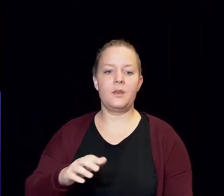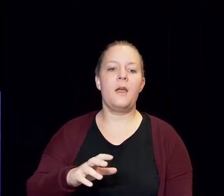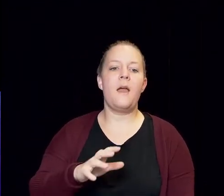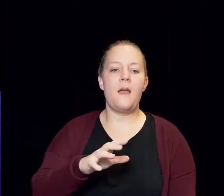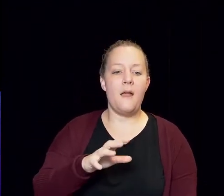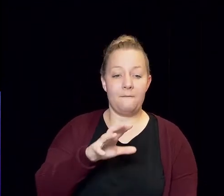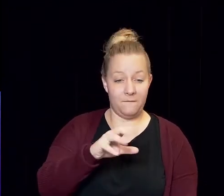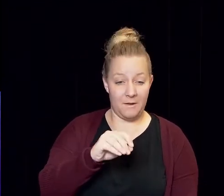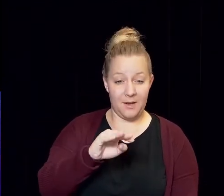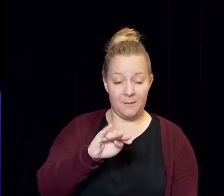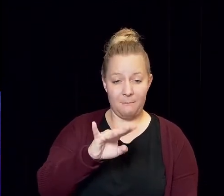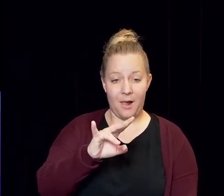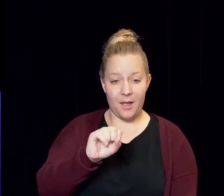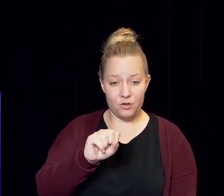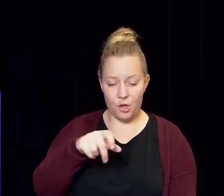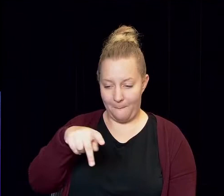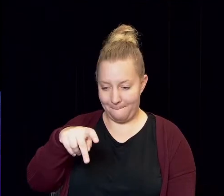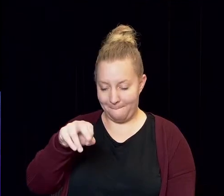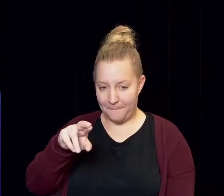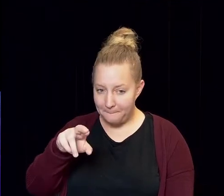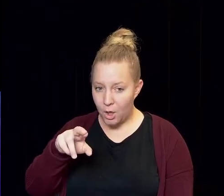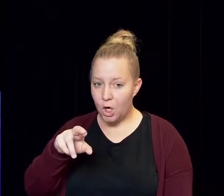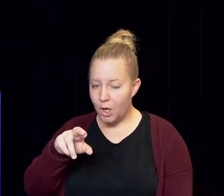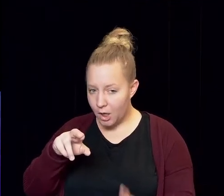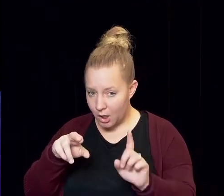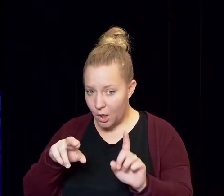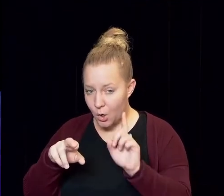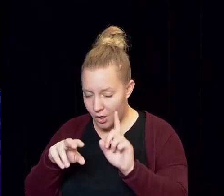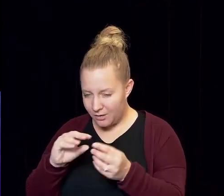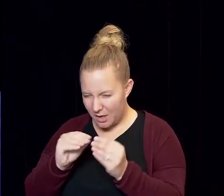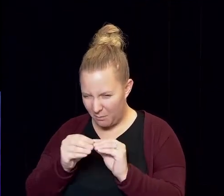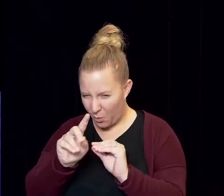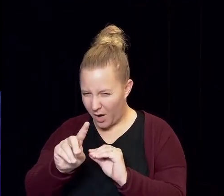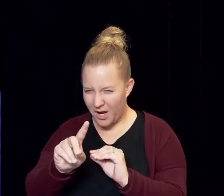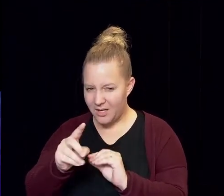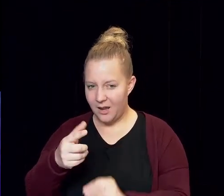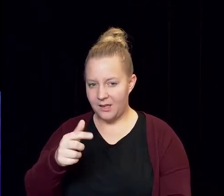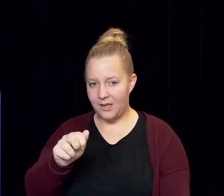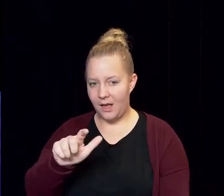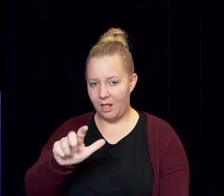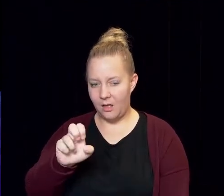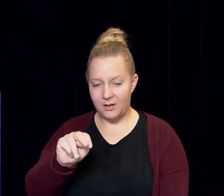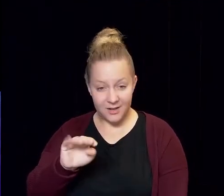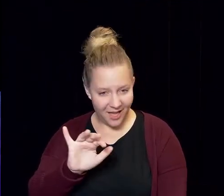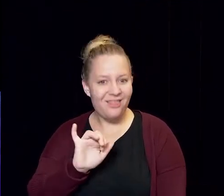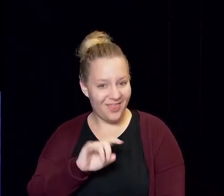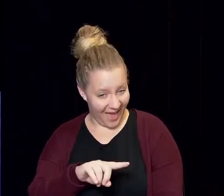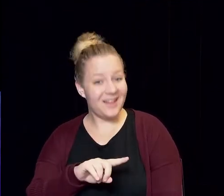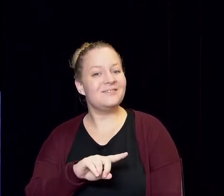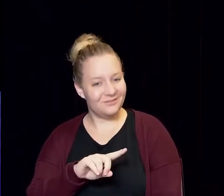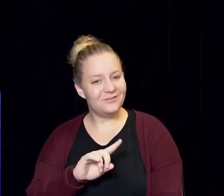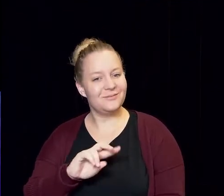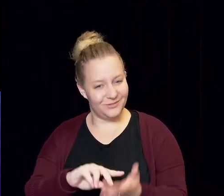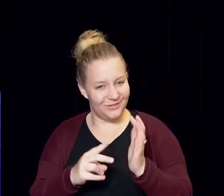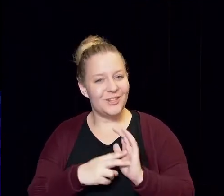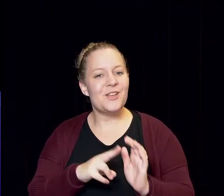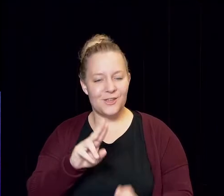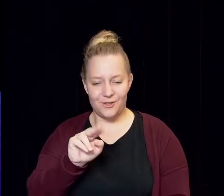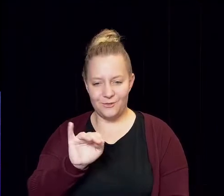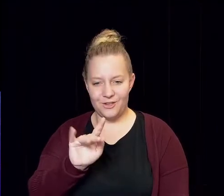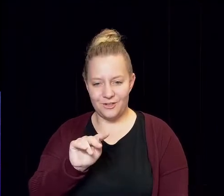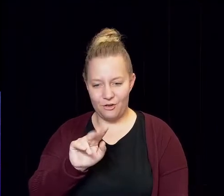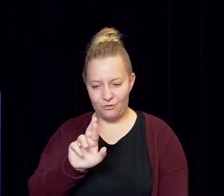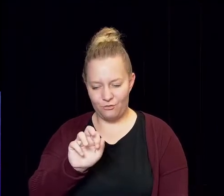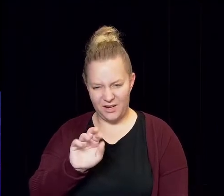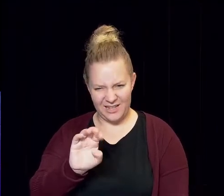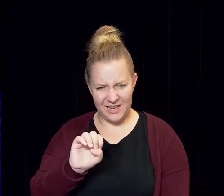that I could put the number 1 right there, 50 miles per 1 gallon. So this is indeed a unit rate. And